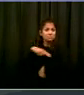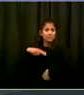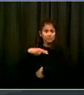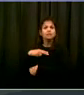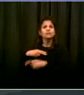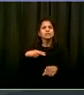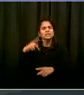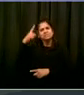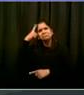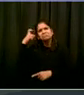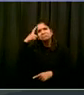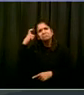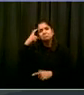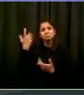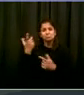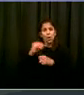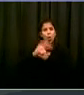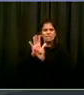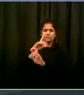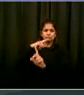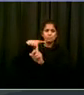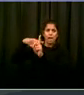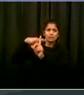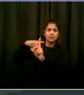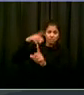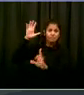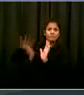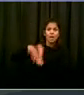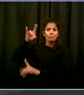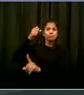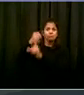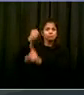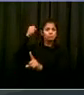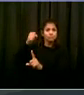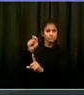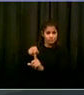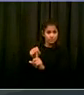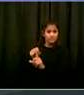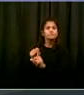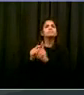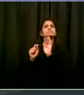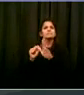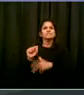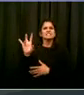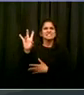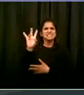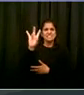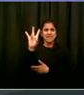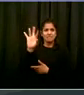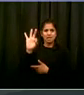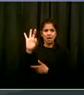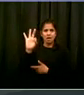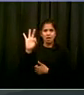suspected COVID-19. The threshold is 200 patients. Today's report, 79 patients, with a positivity